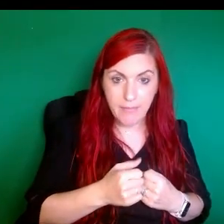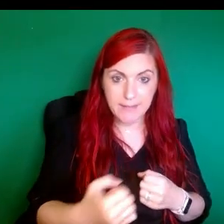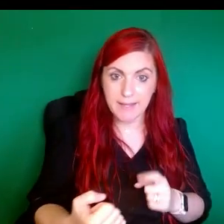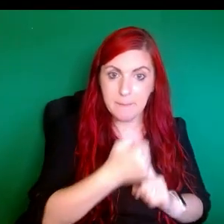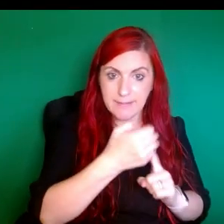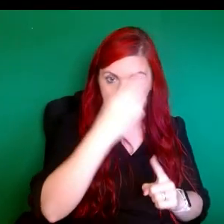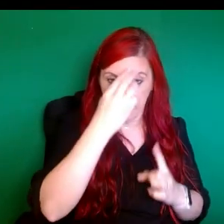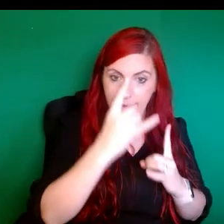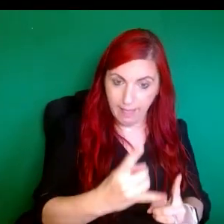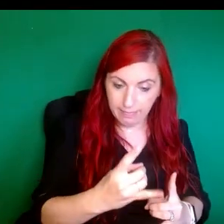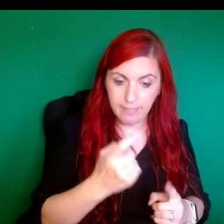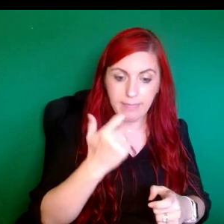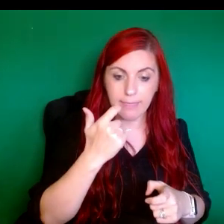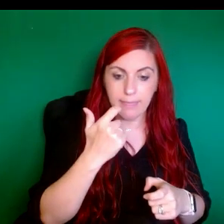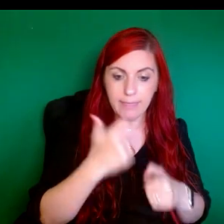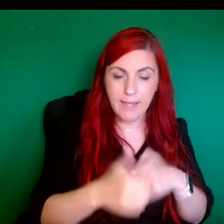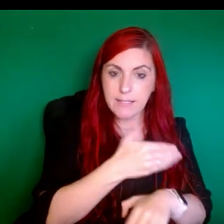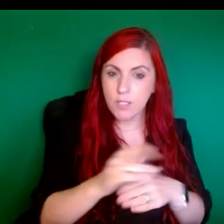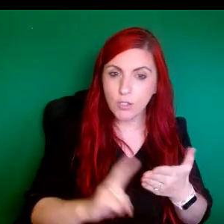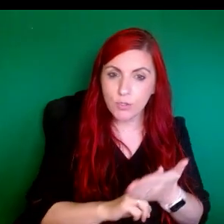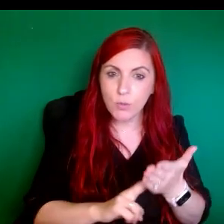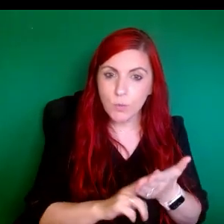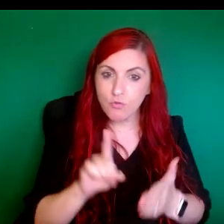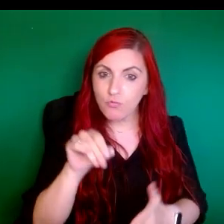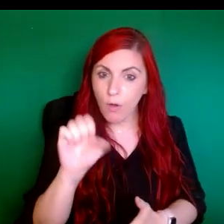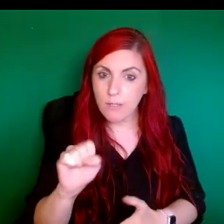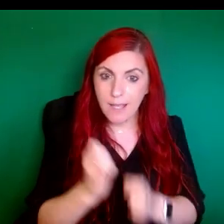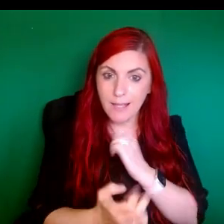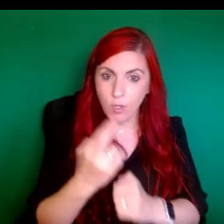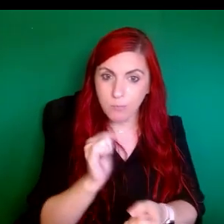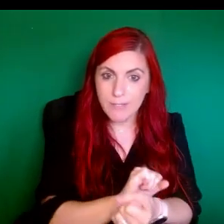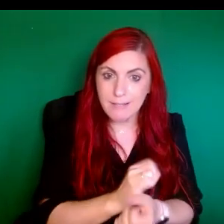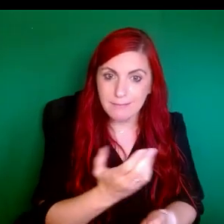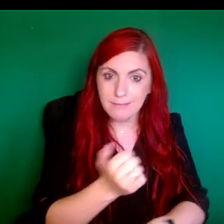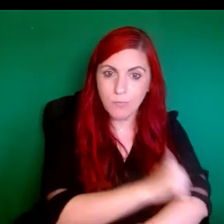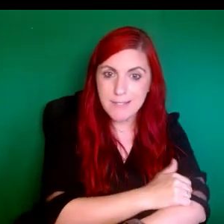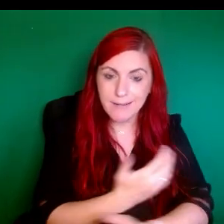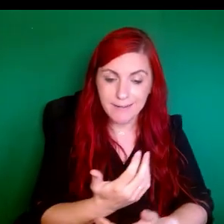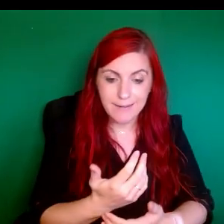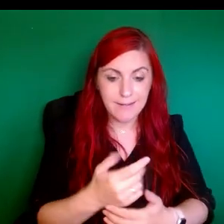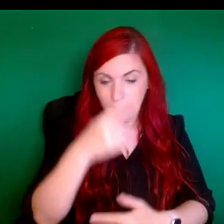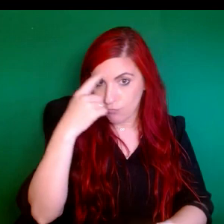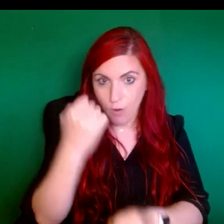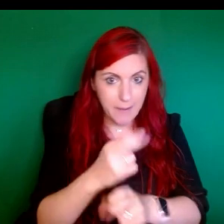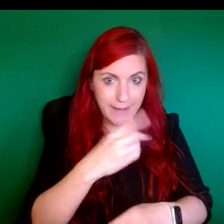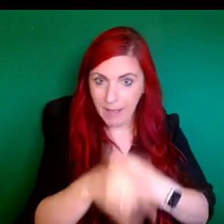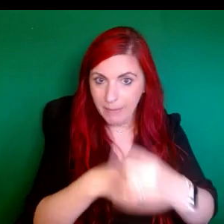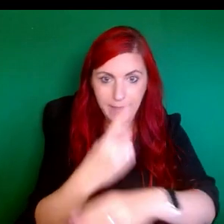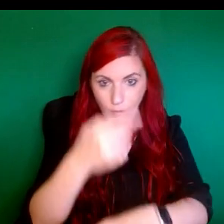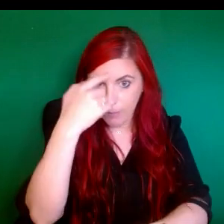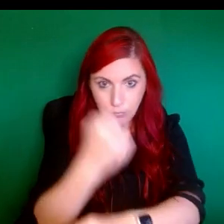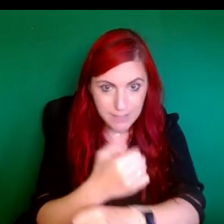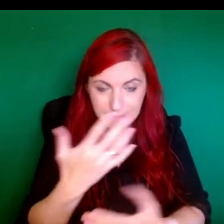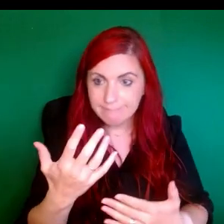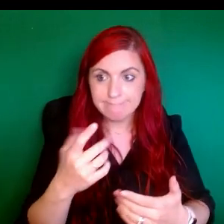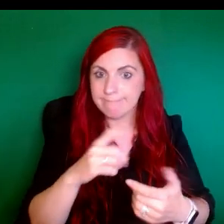grief, and that impacted on his mental health. Then he started to use drugs and he ended up in prison. Traumas can happen